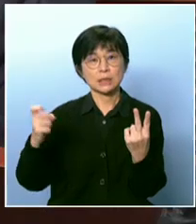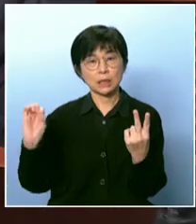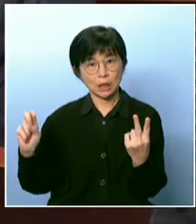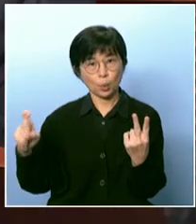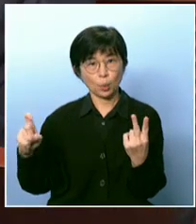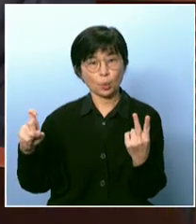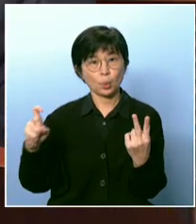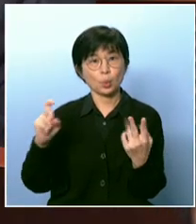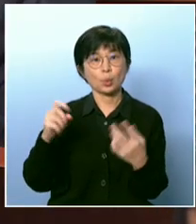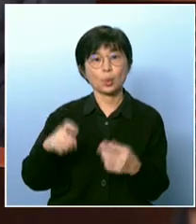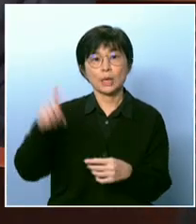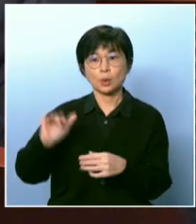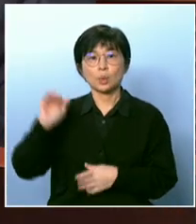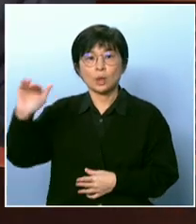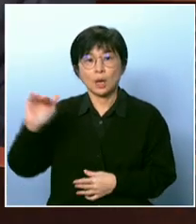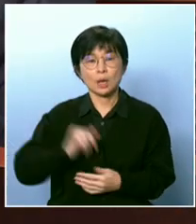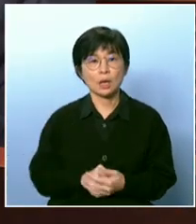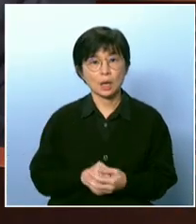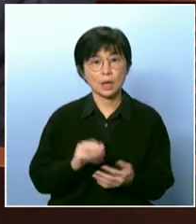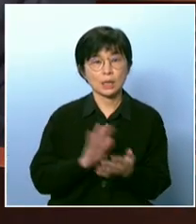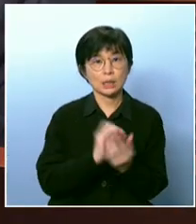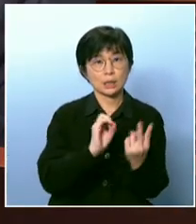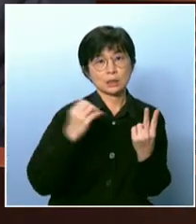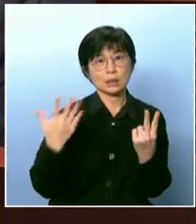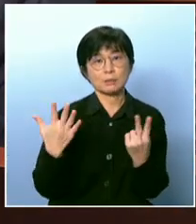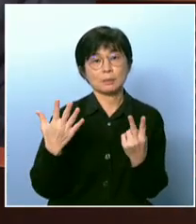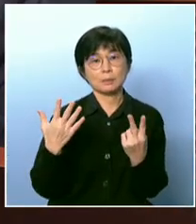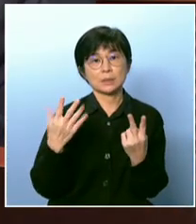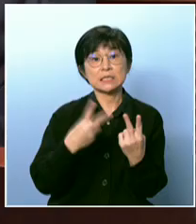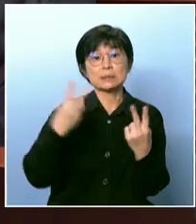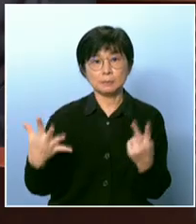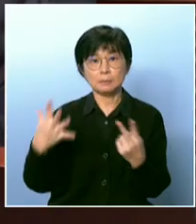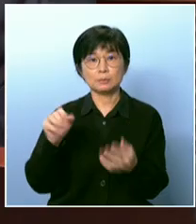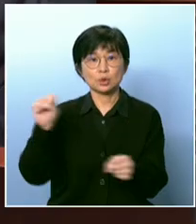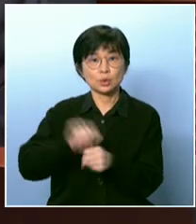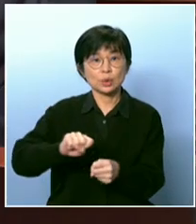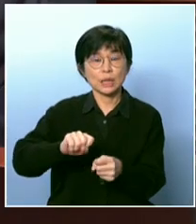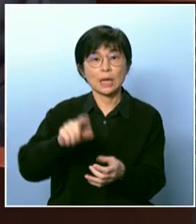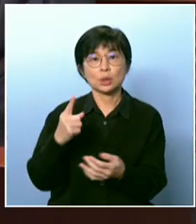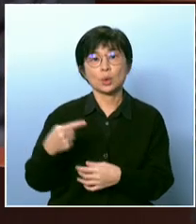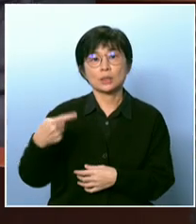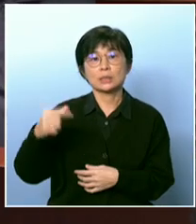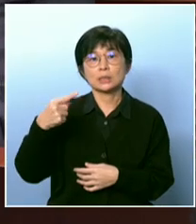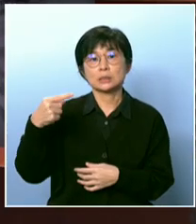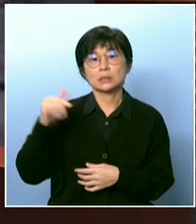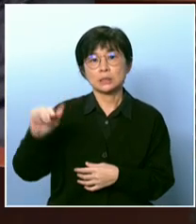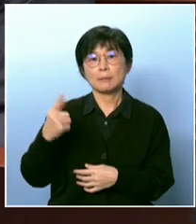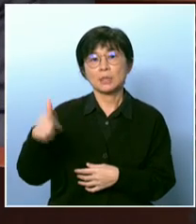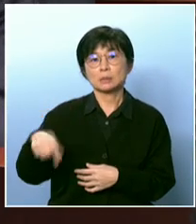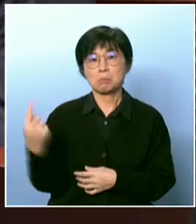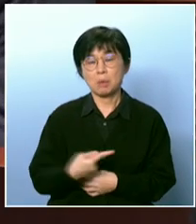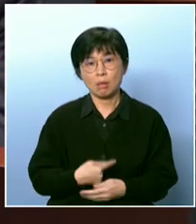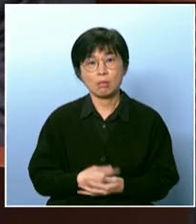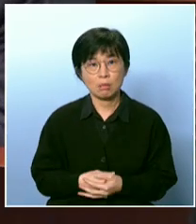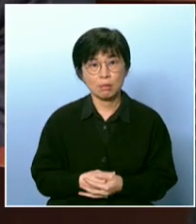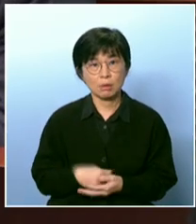Between 2008 and 2018, we have injected $900 million, and later on we